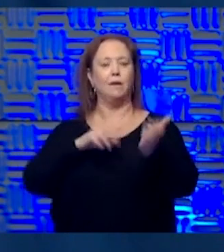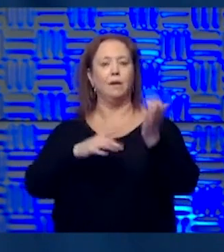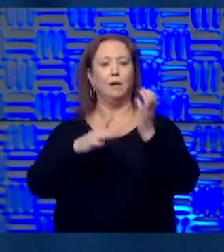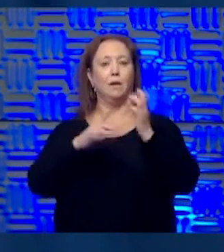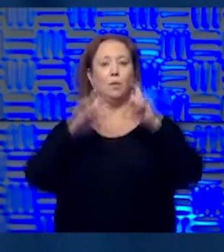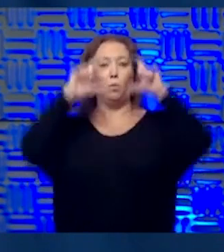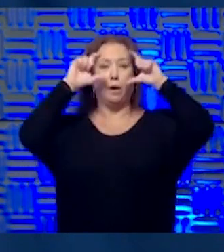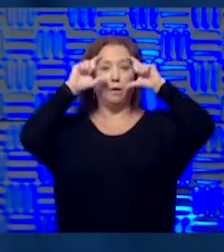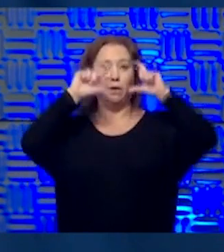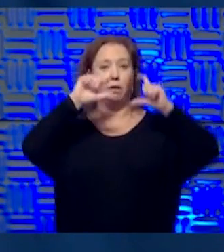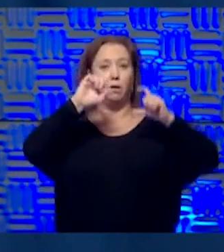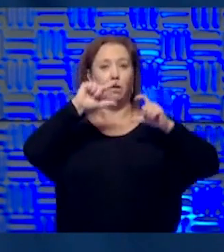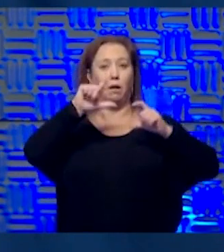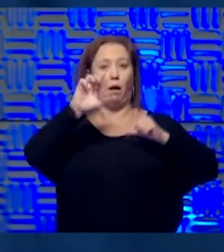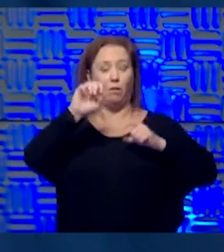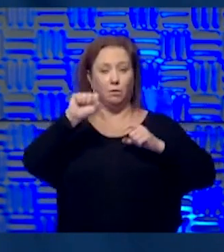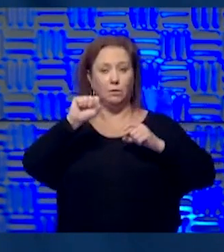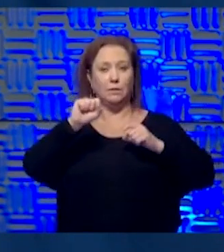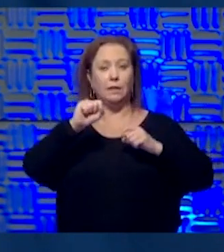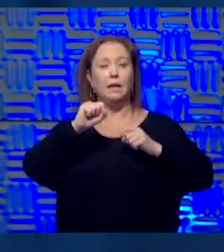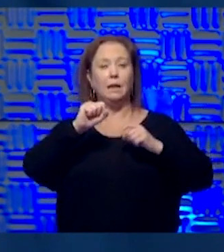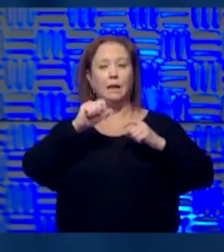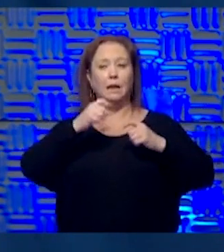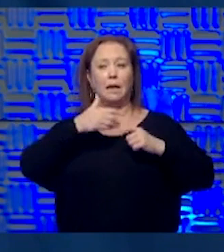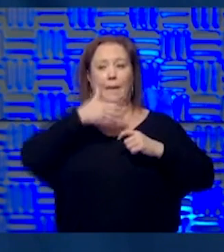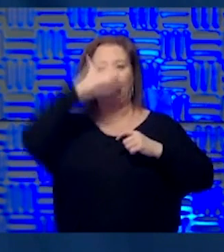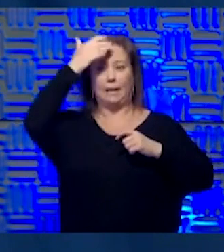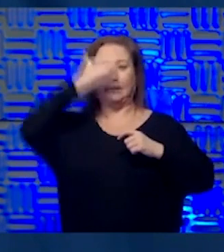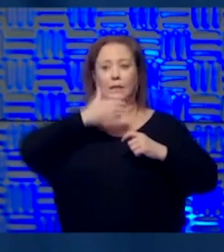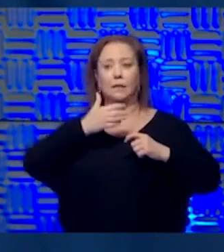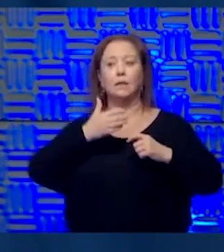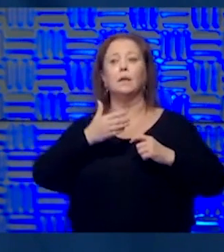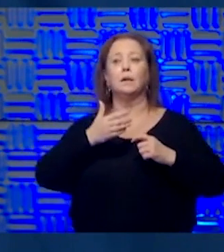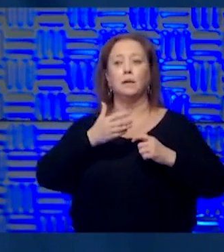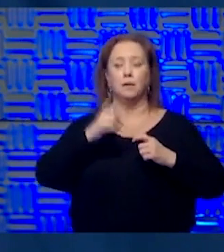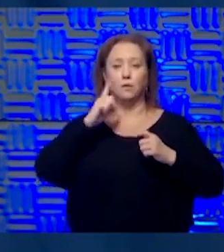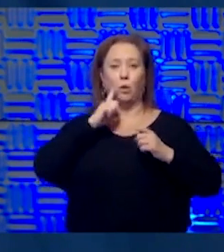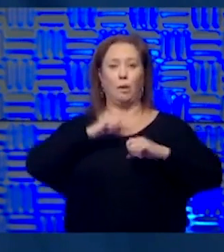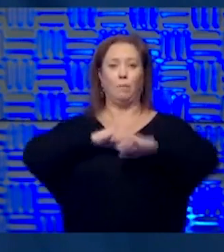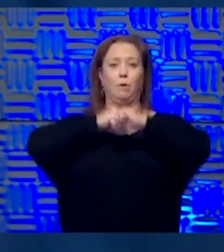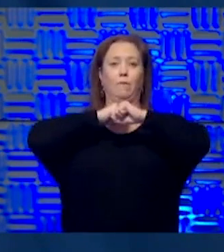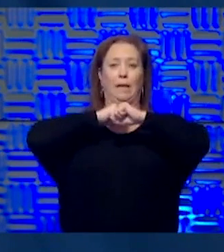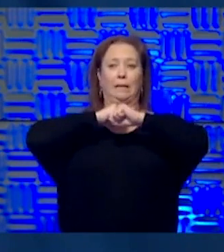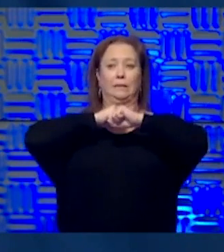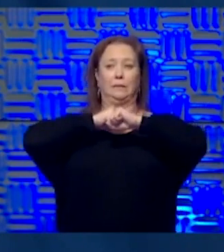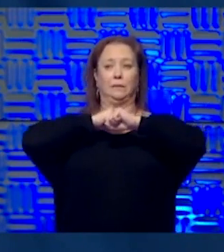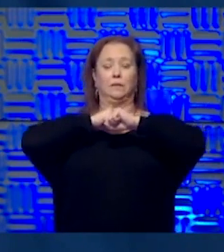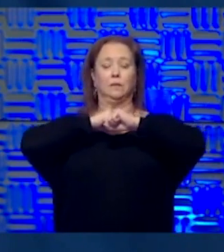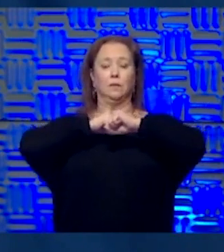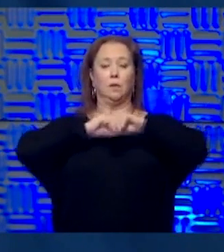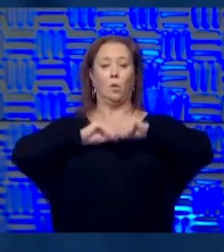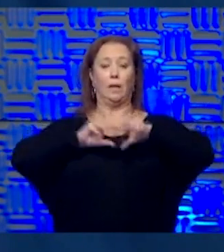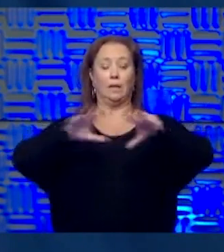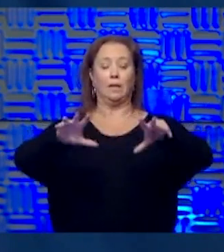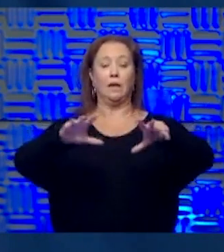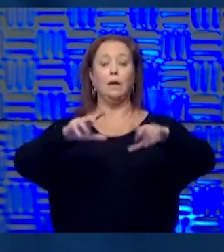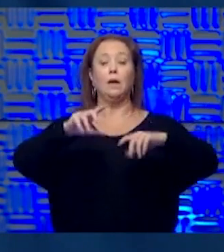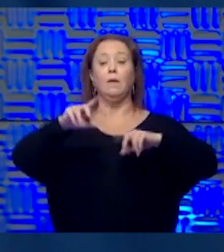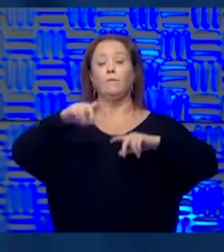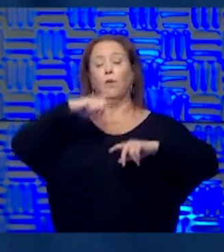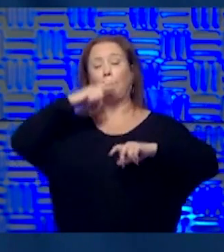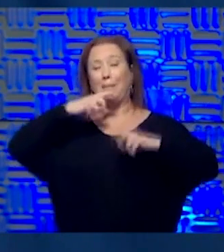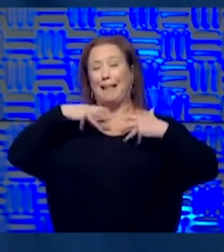or a face mask, and that is to protect anything from going into the mucous membranes of the eye. Again, for public health